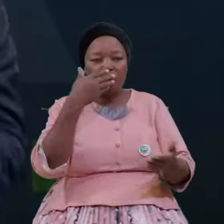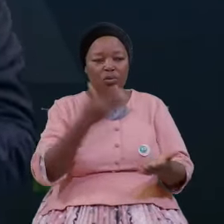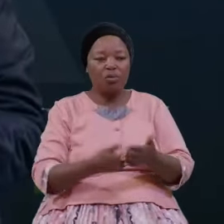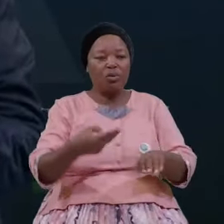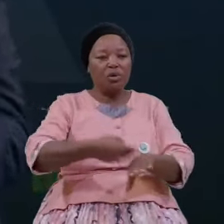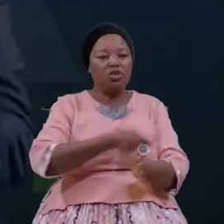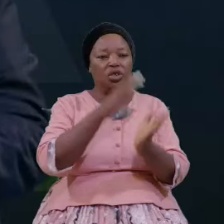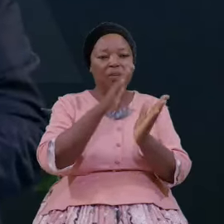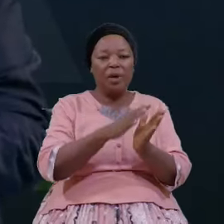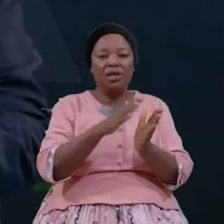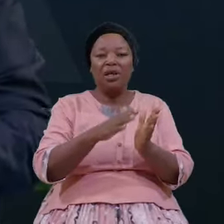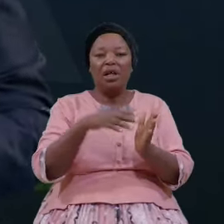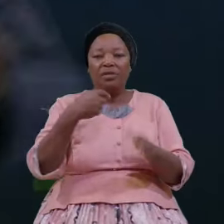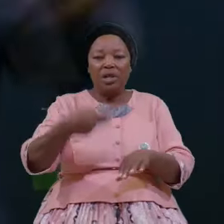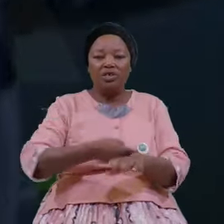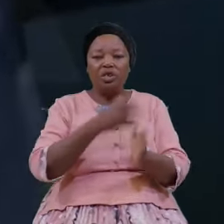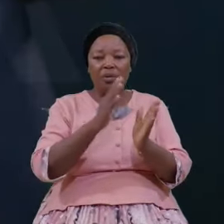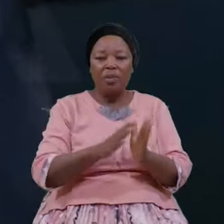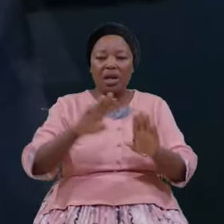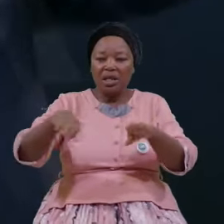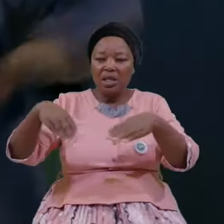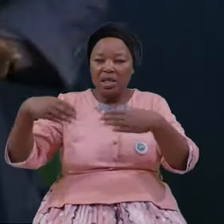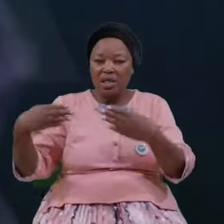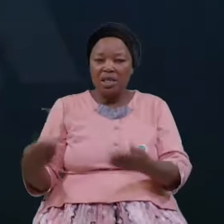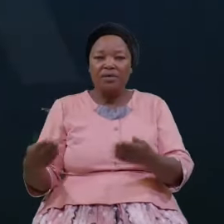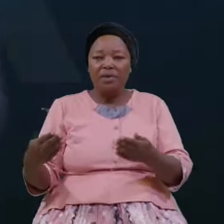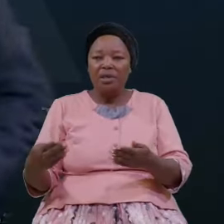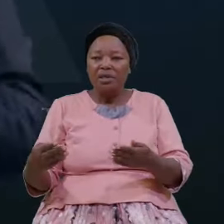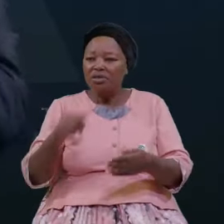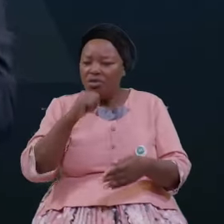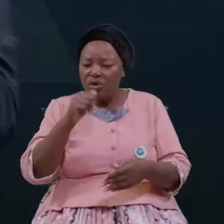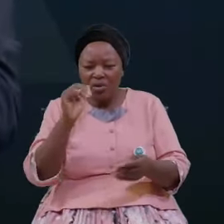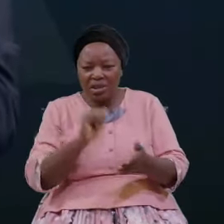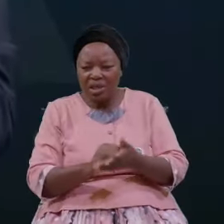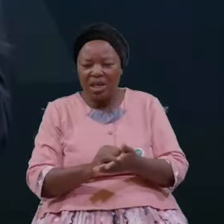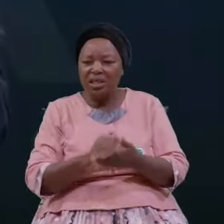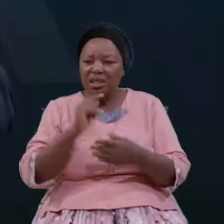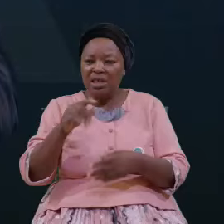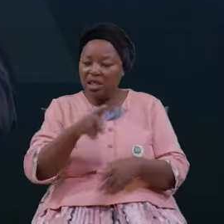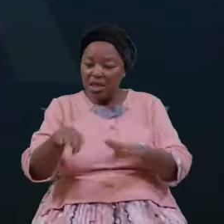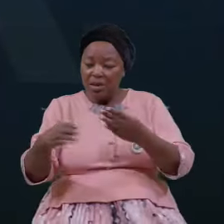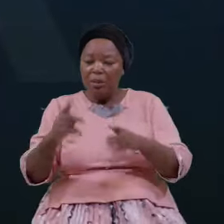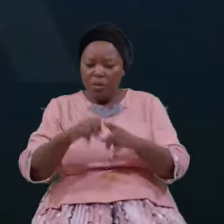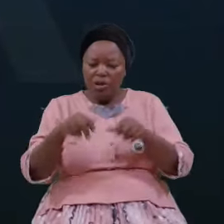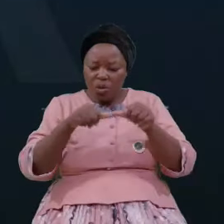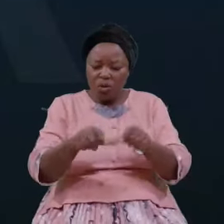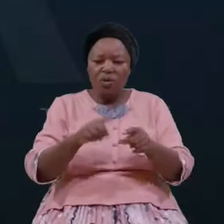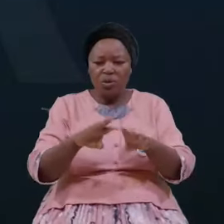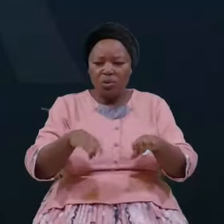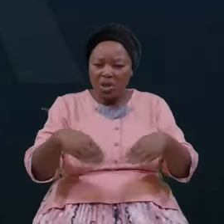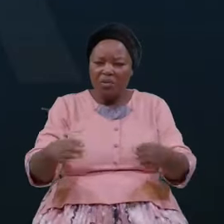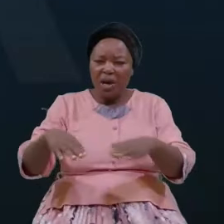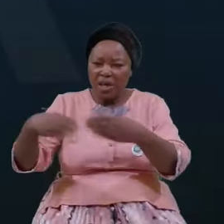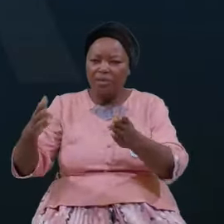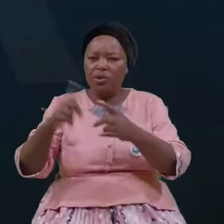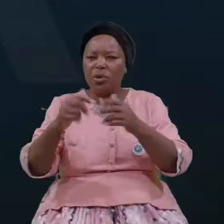The shepherd giveth. Not only that he gave, he's giving now. And he'll continue to give to everyone